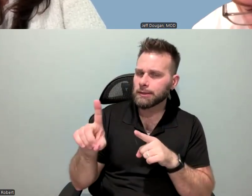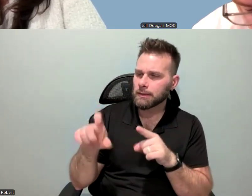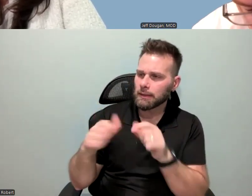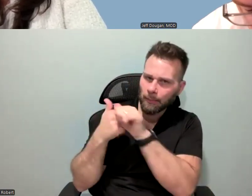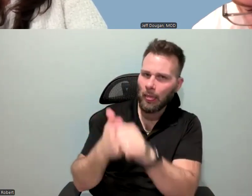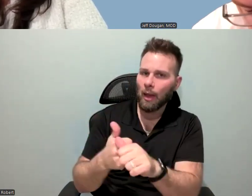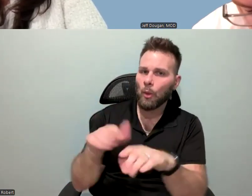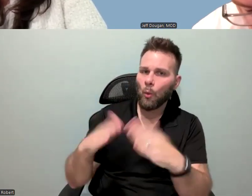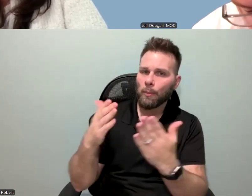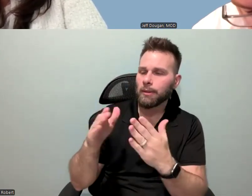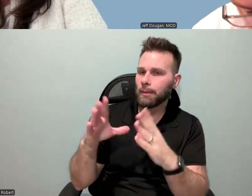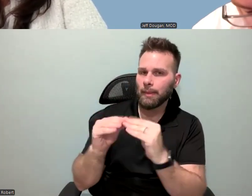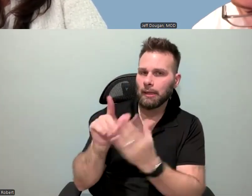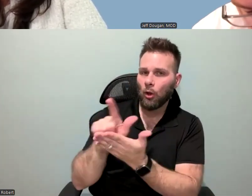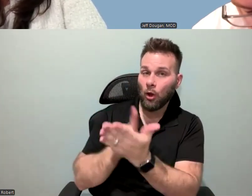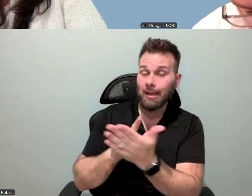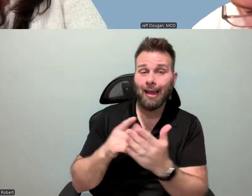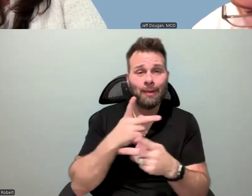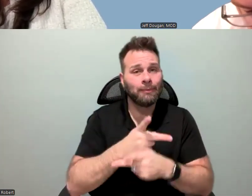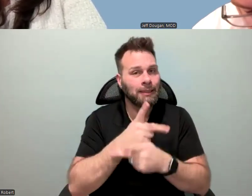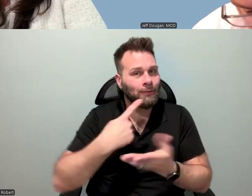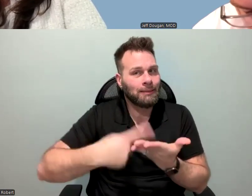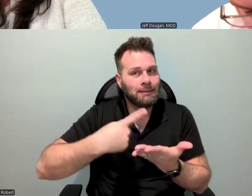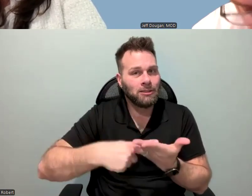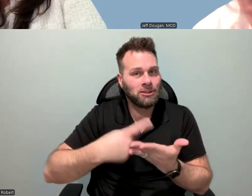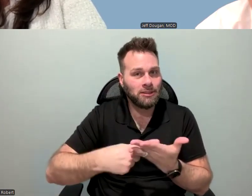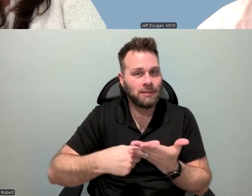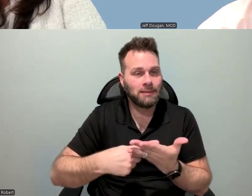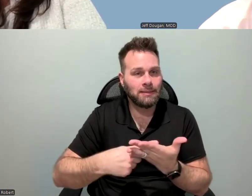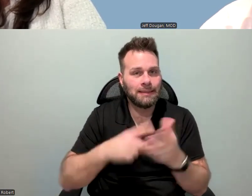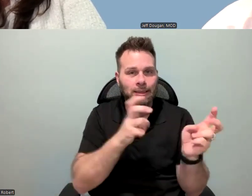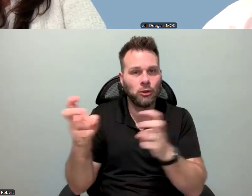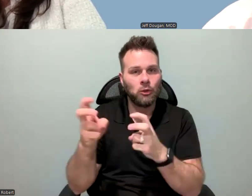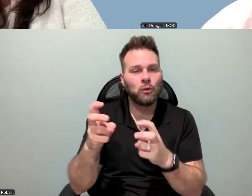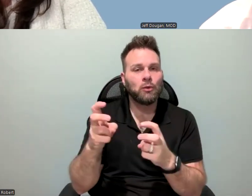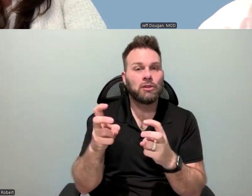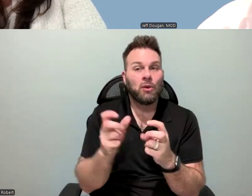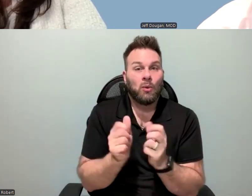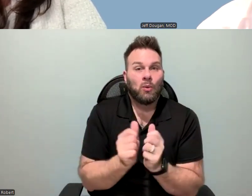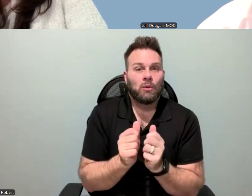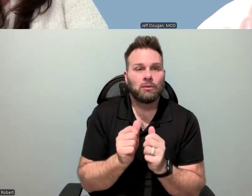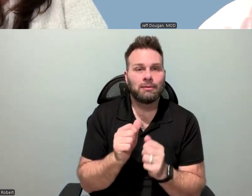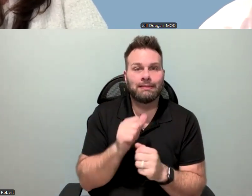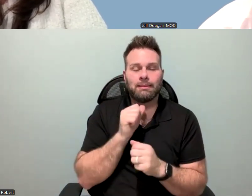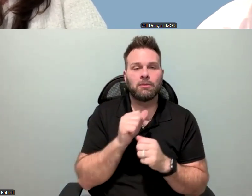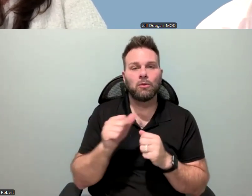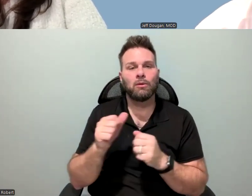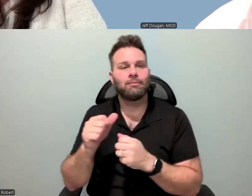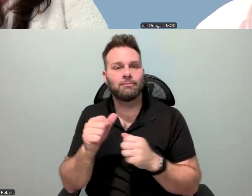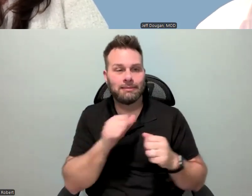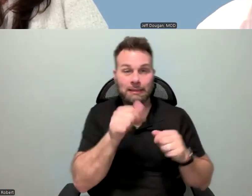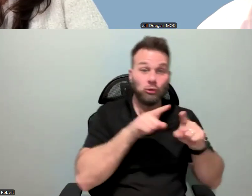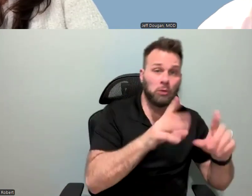to be careful about discussion of issues outside of official meetings? Our commission has been very cognizant of that.